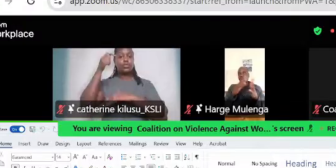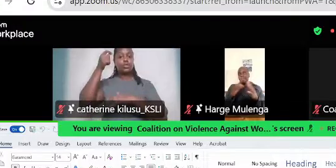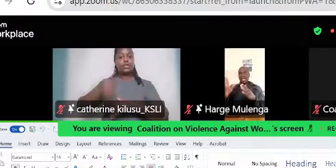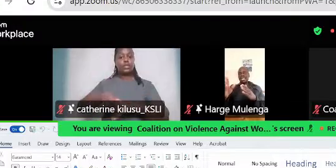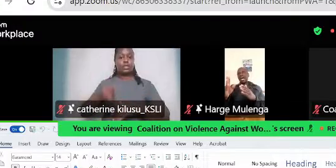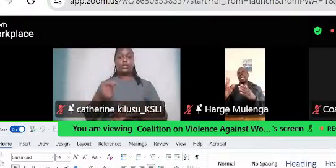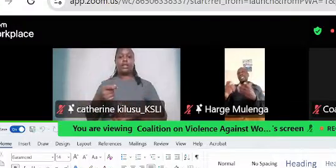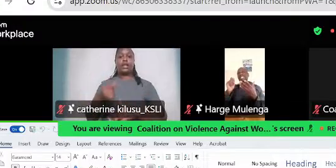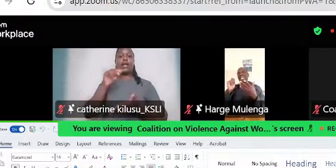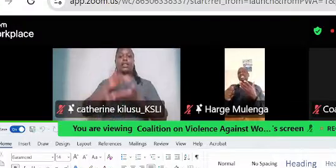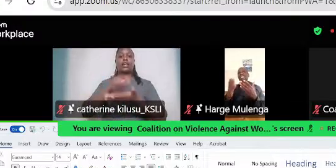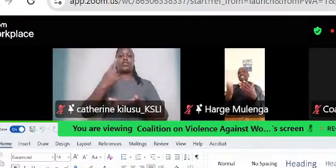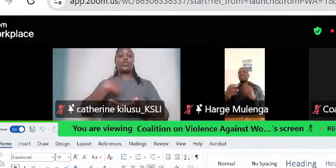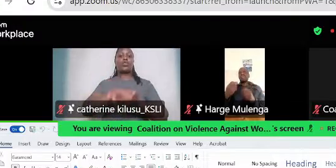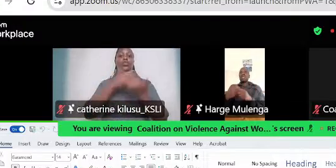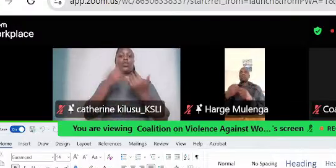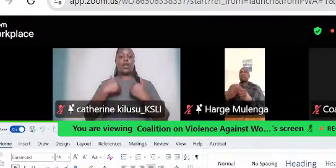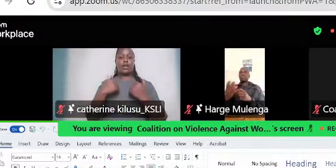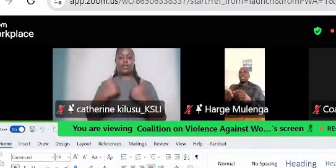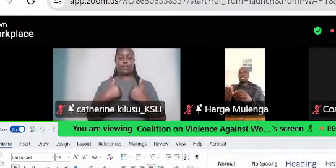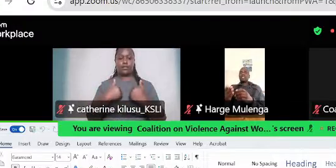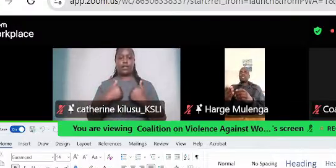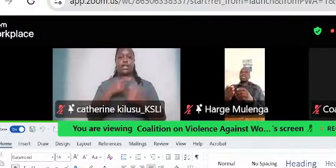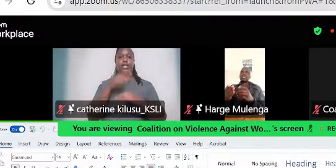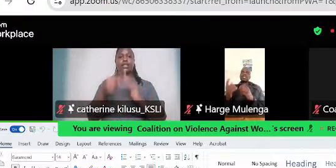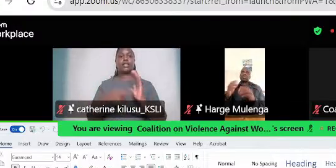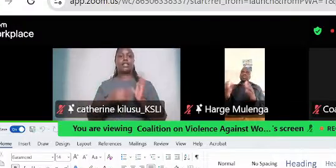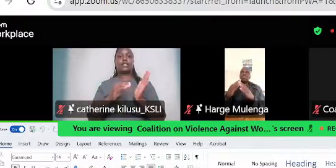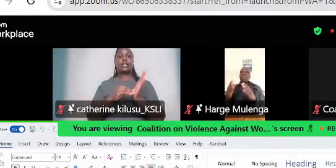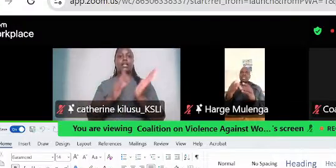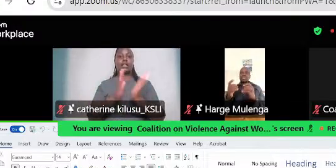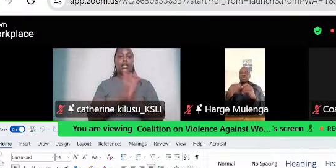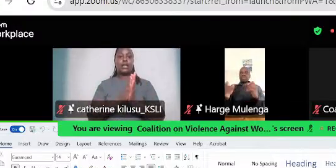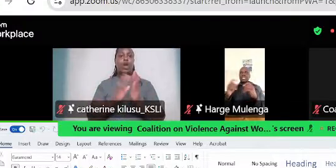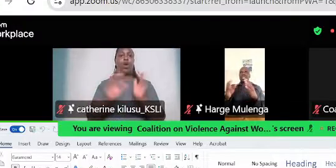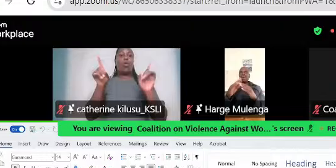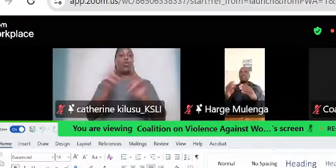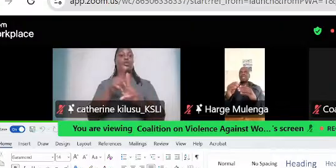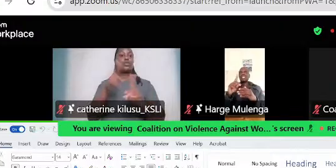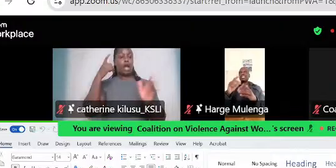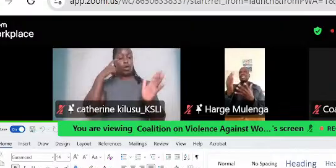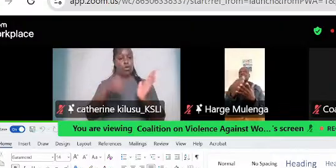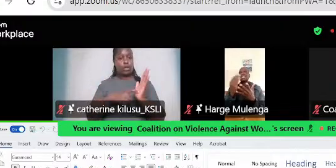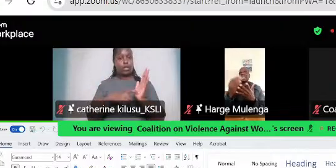we have this disaggregated data, also acknowledging that generally